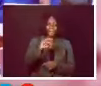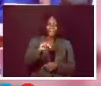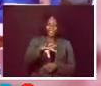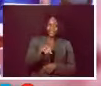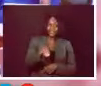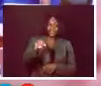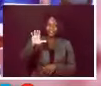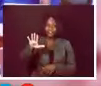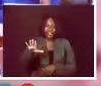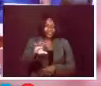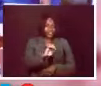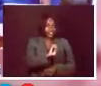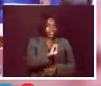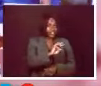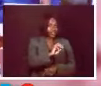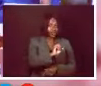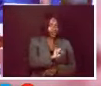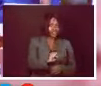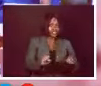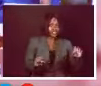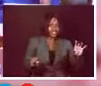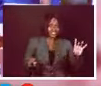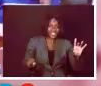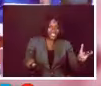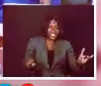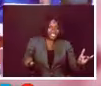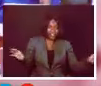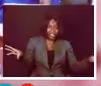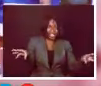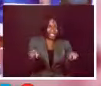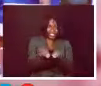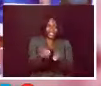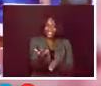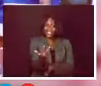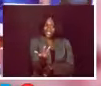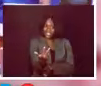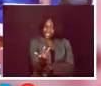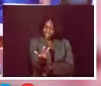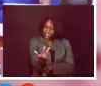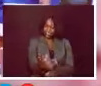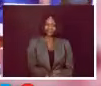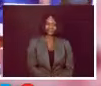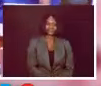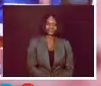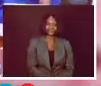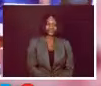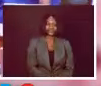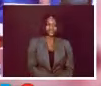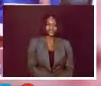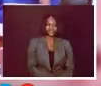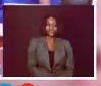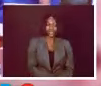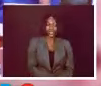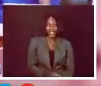and ECOWAS 8. When you put them together, that's 13. When you put them, when you strike